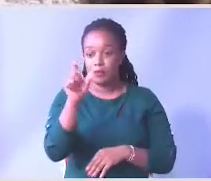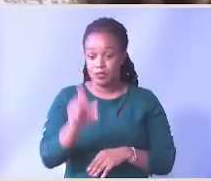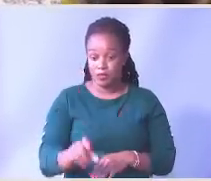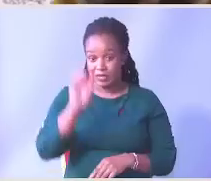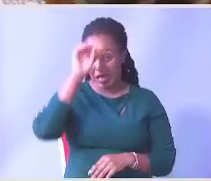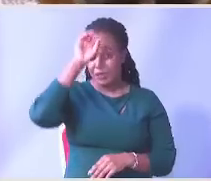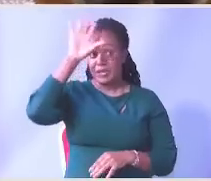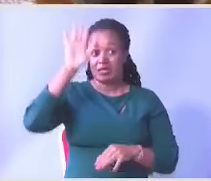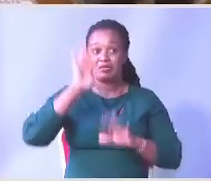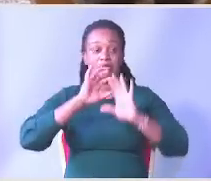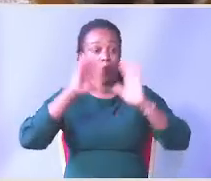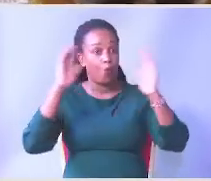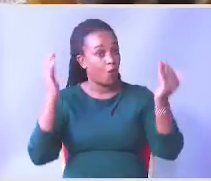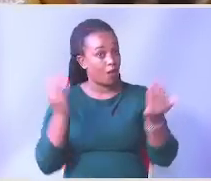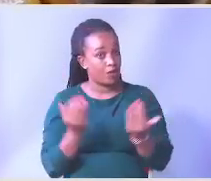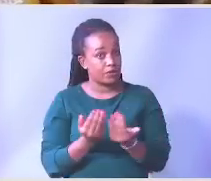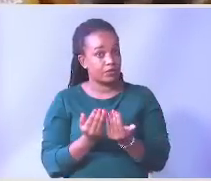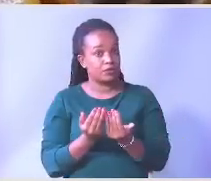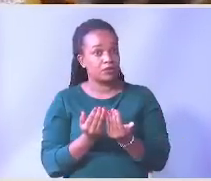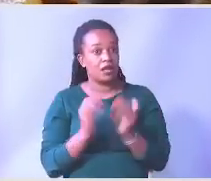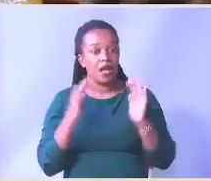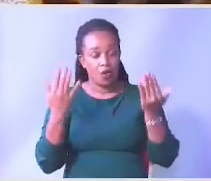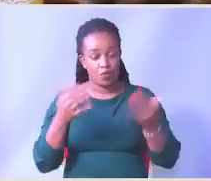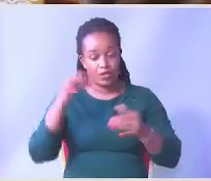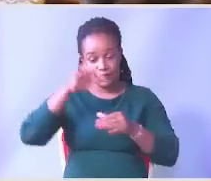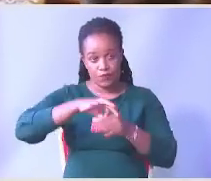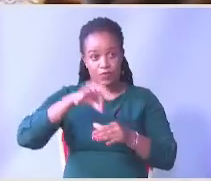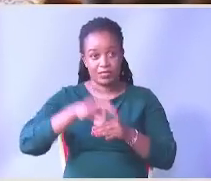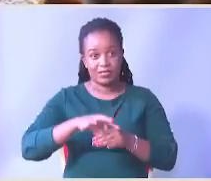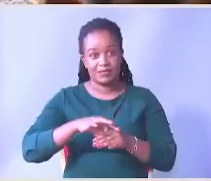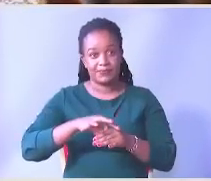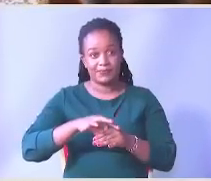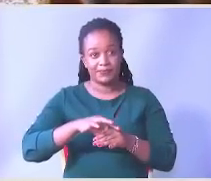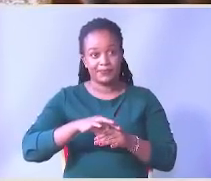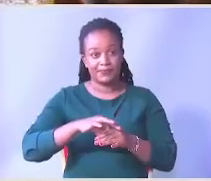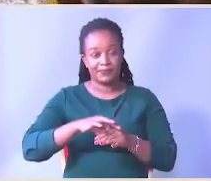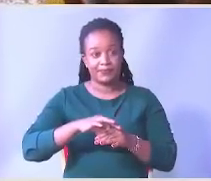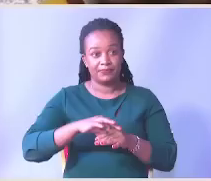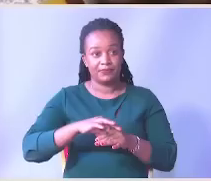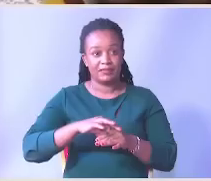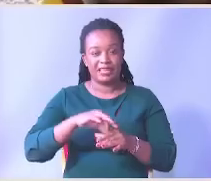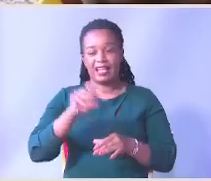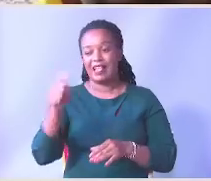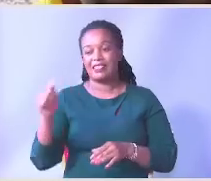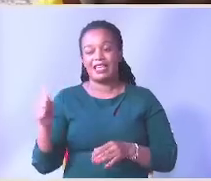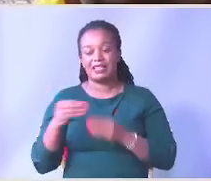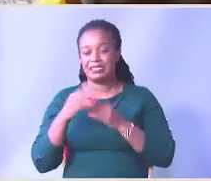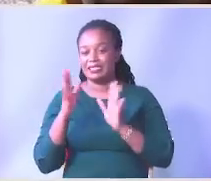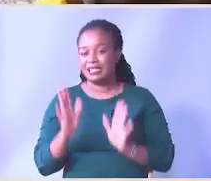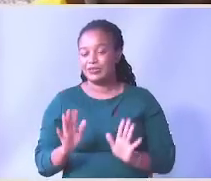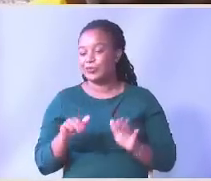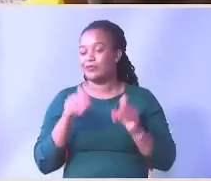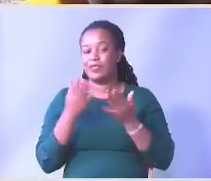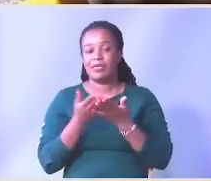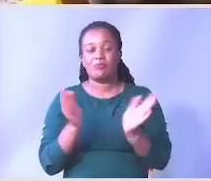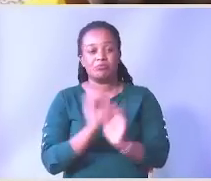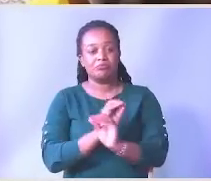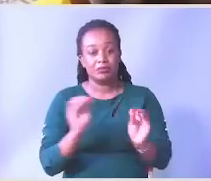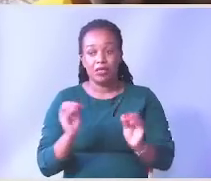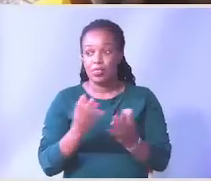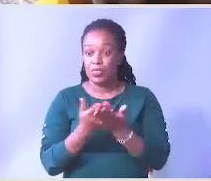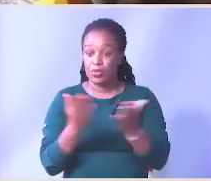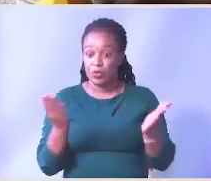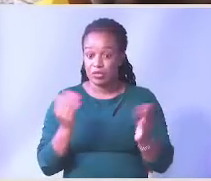world, vile hii kure itaenda kupigwa. Hakuna Luya unity ingine mnangojea ama leaders wengine. Wale wanatembea kando kando